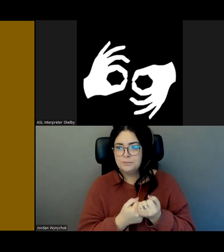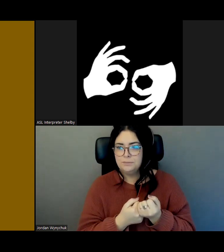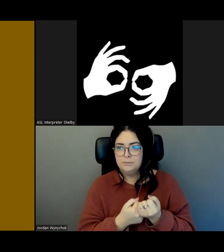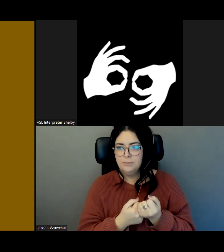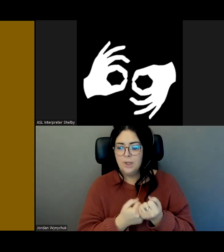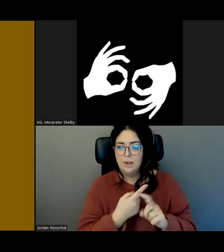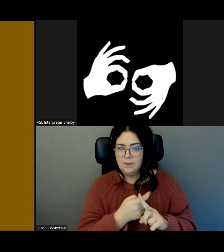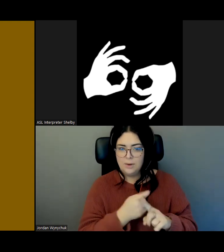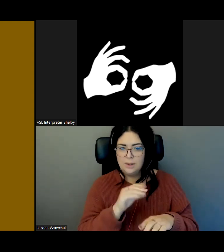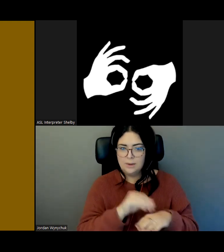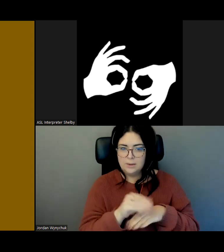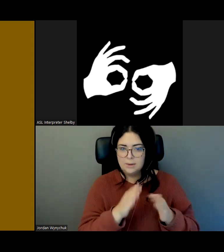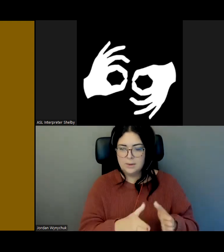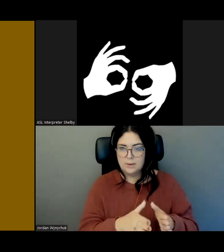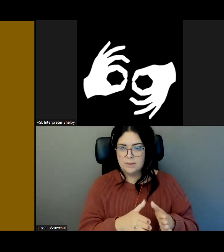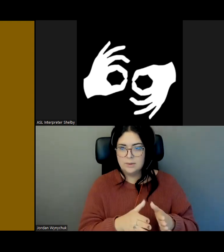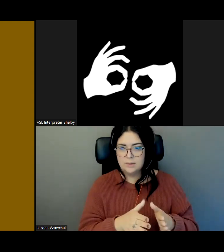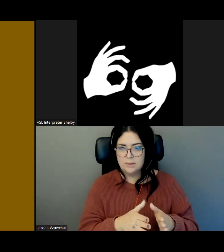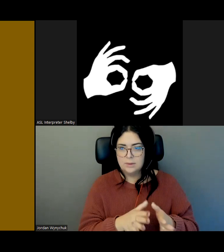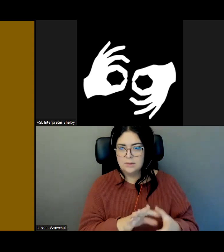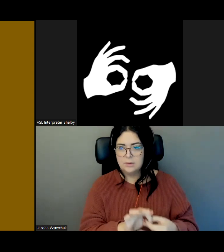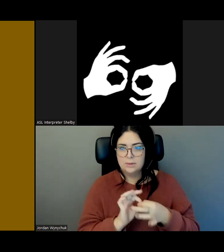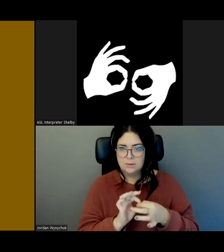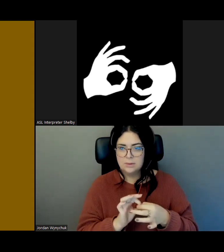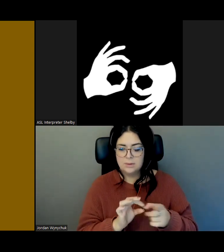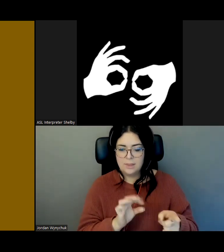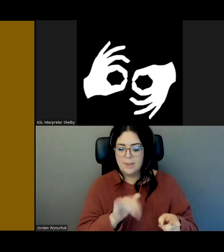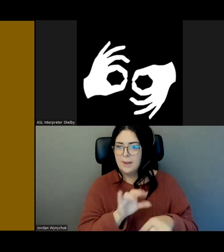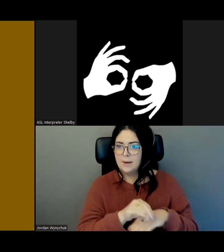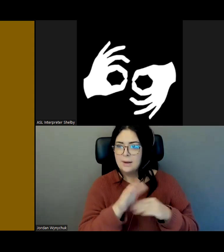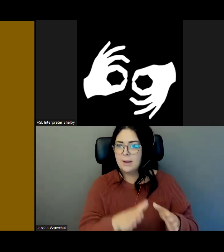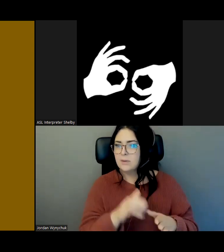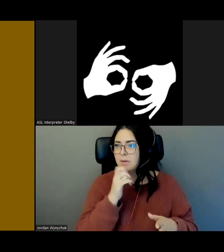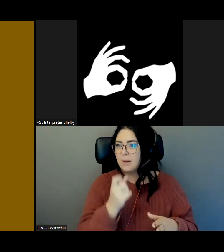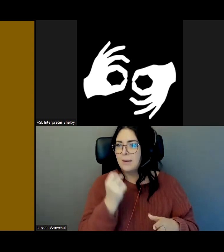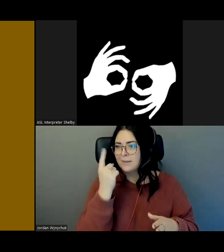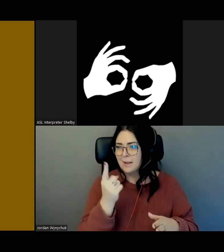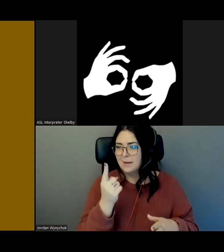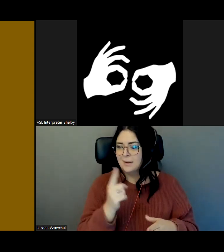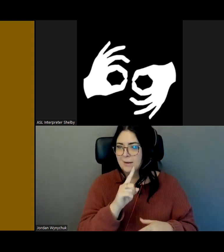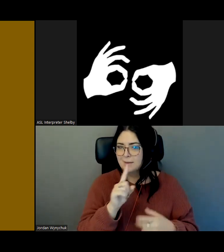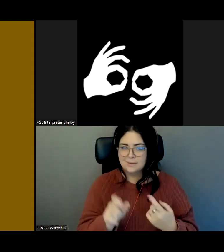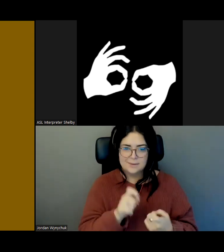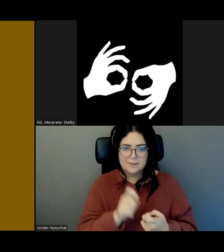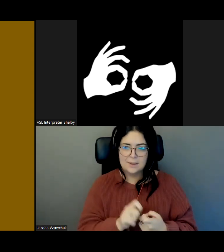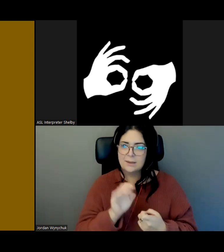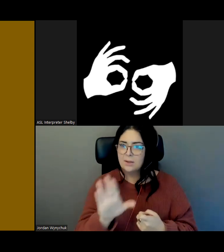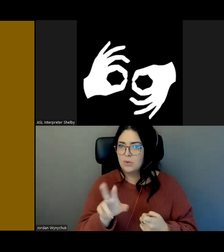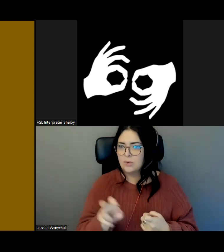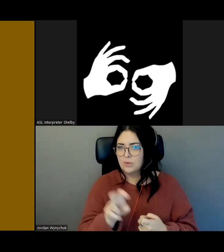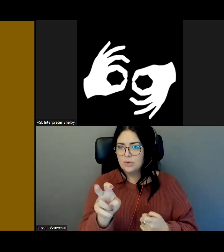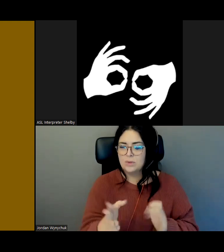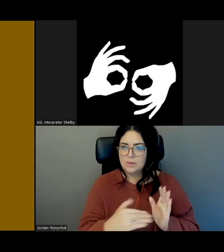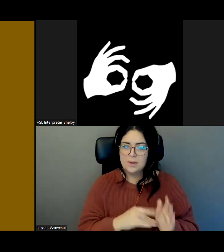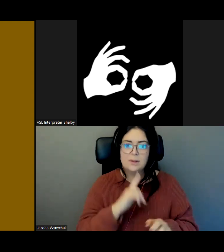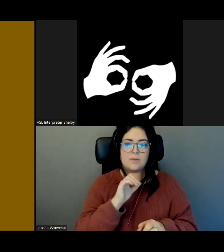from a counselor in regards to the counselor understanding the lived experience. So it's really